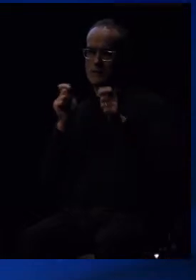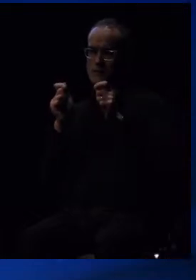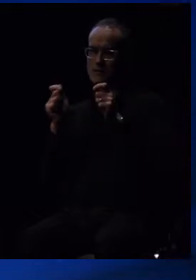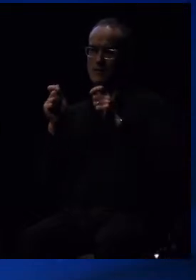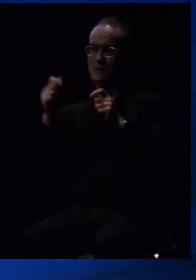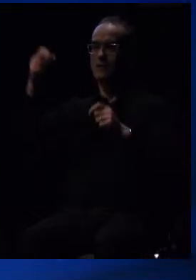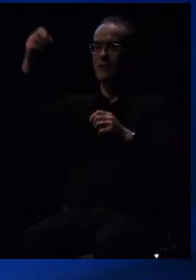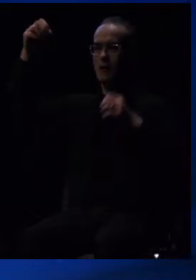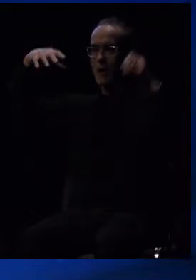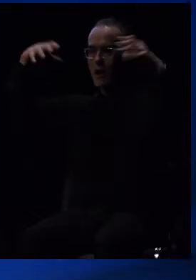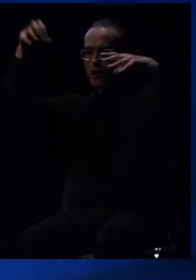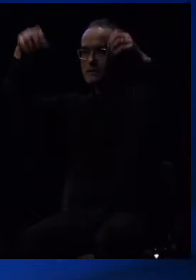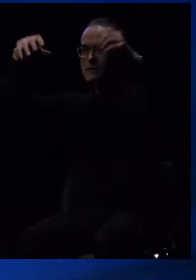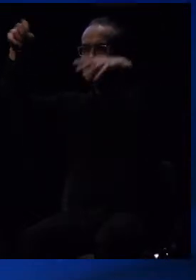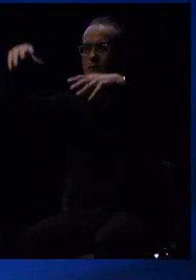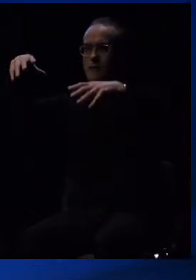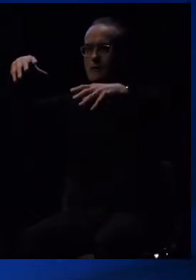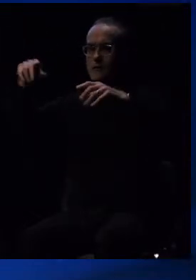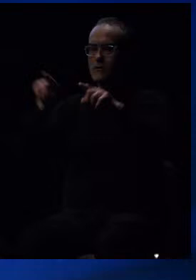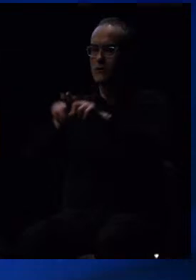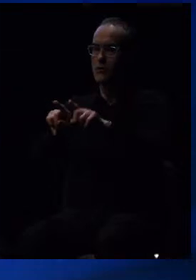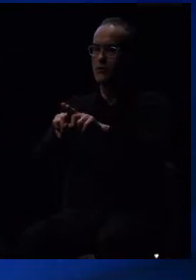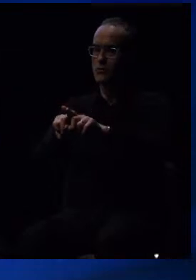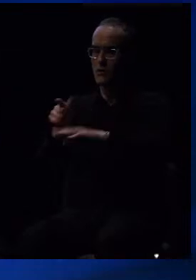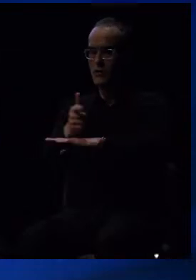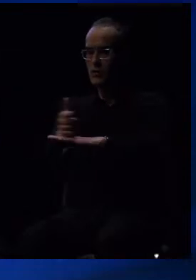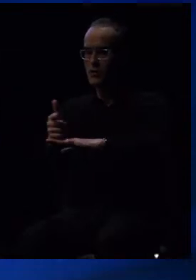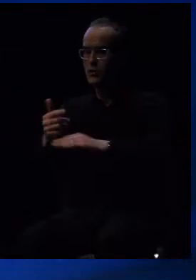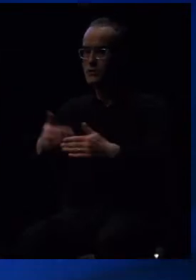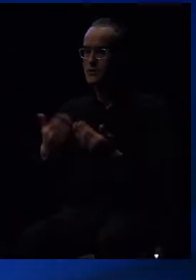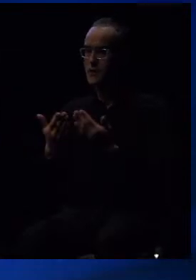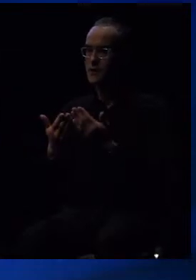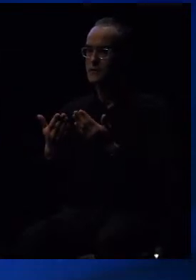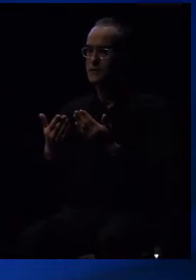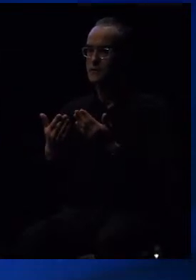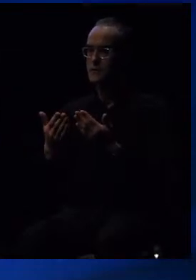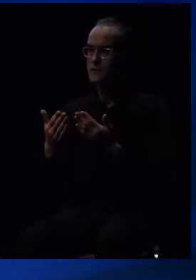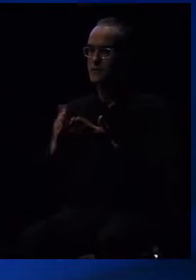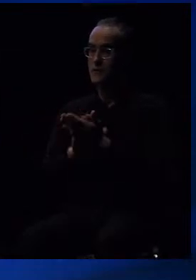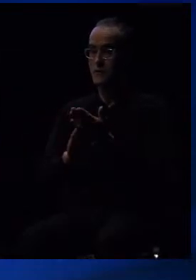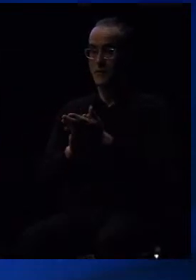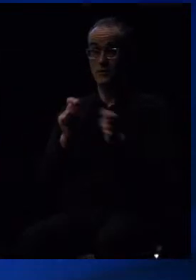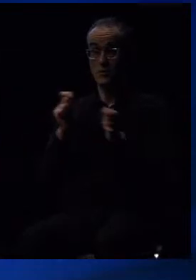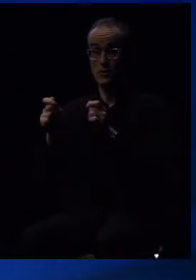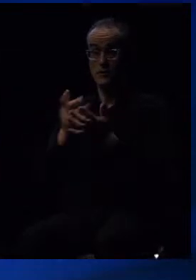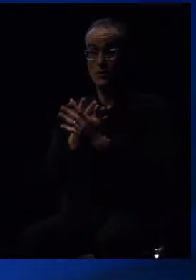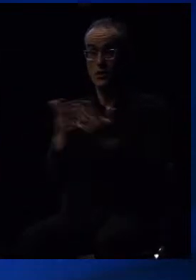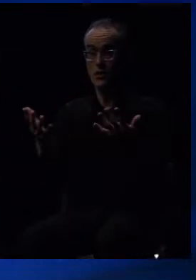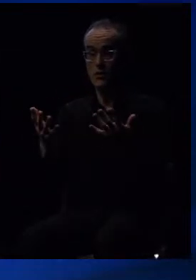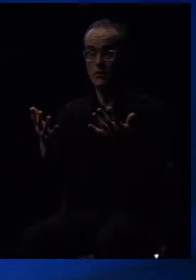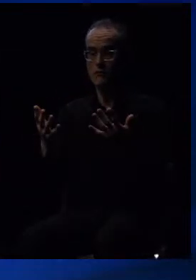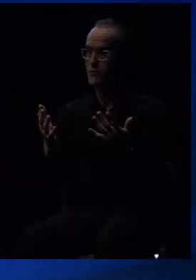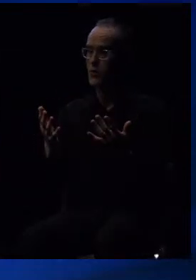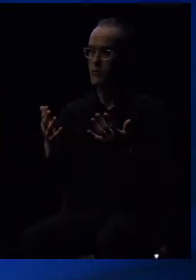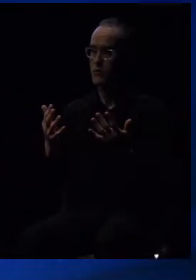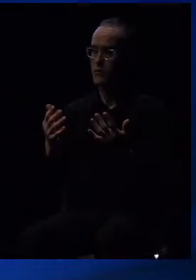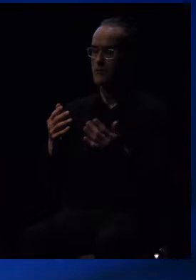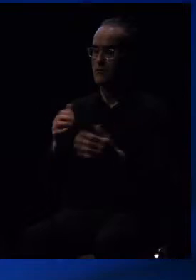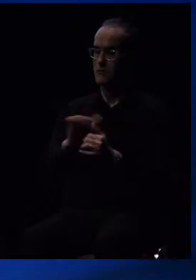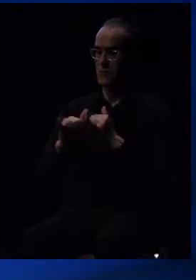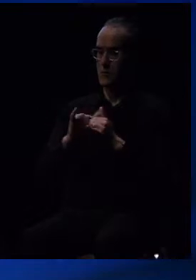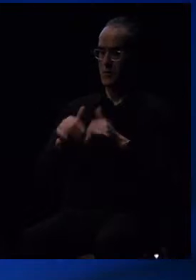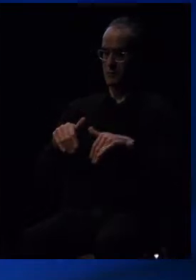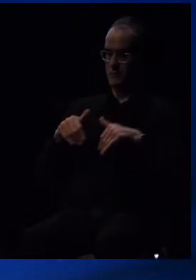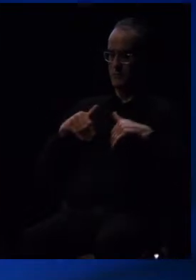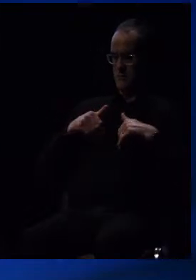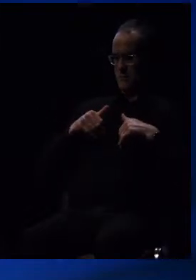days, shooting days. It doesn't mean that I change look much. It just means that I'm just looking where it goes, because when you start